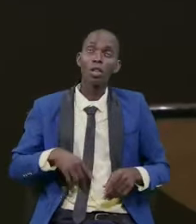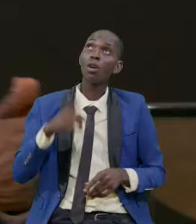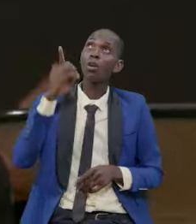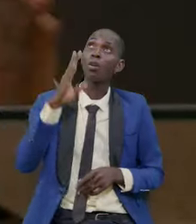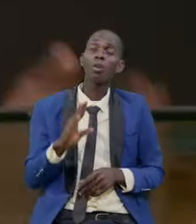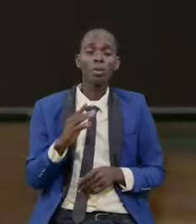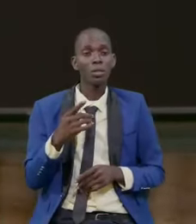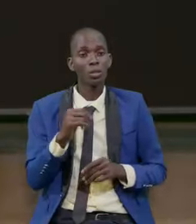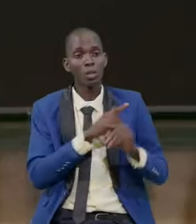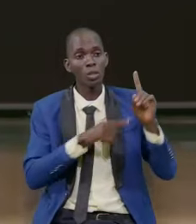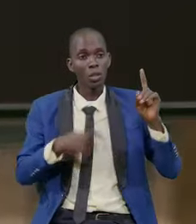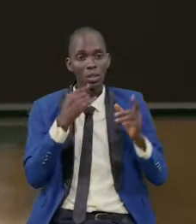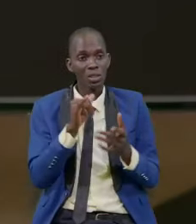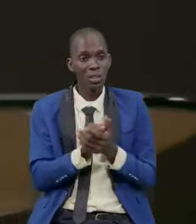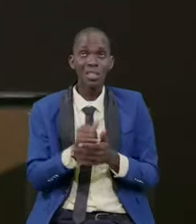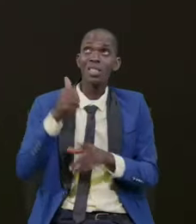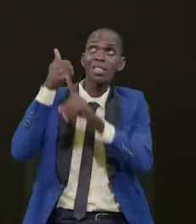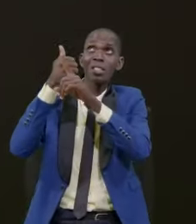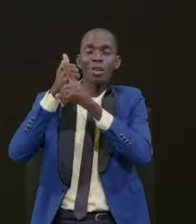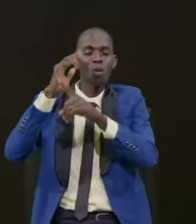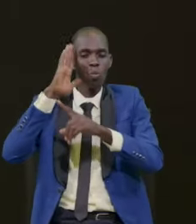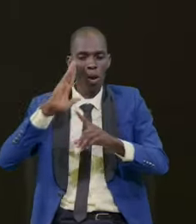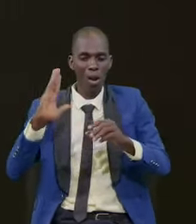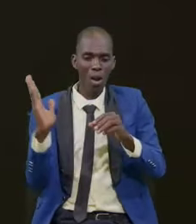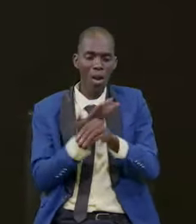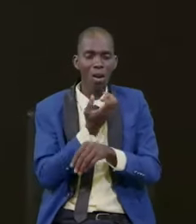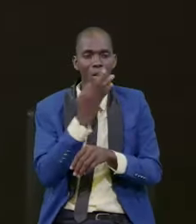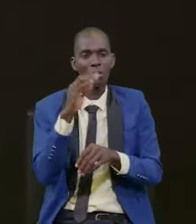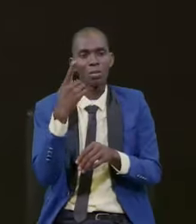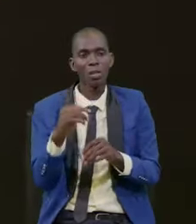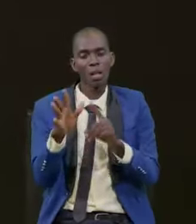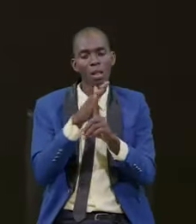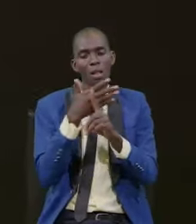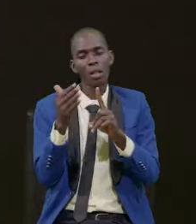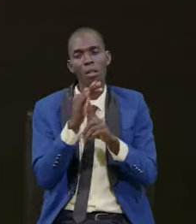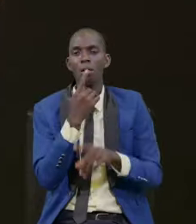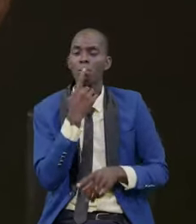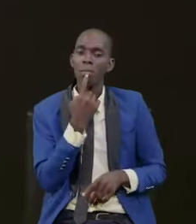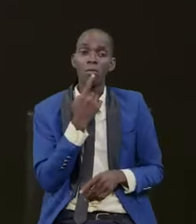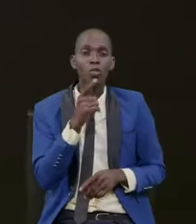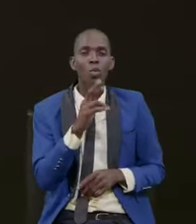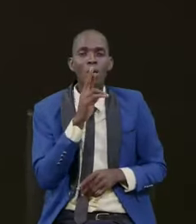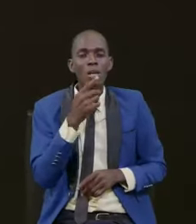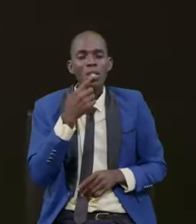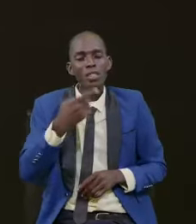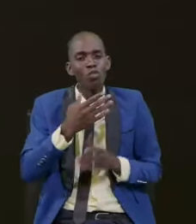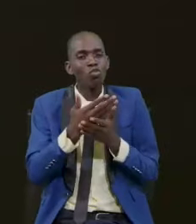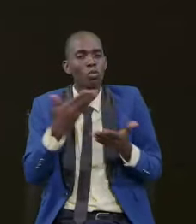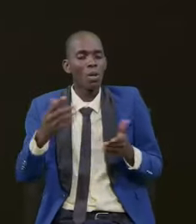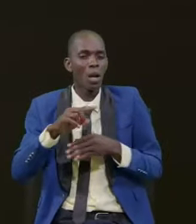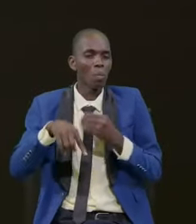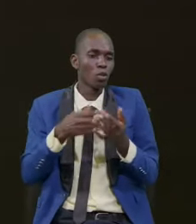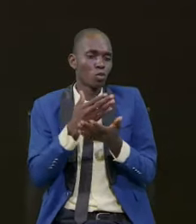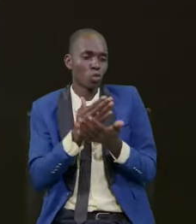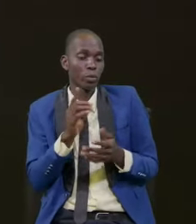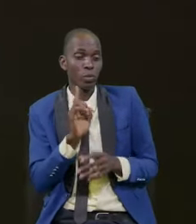Lord himself shall cut off the flattering lips. You're saying something about somebody, and you know